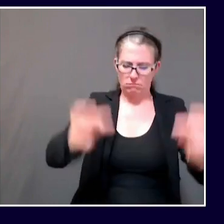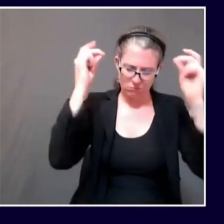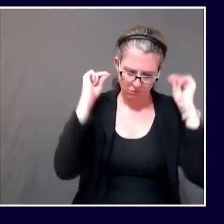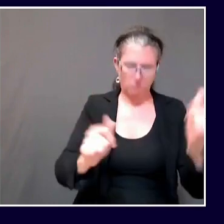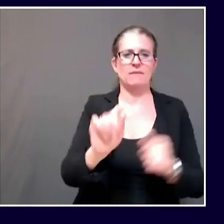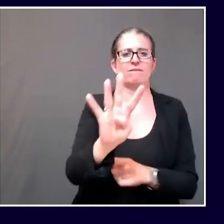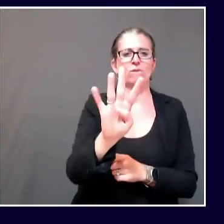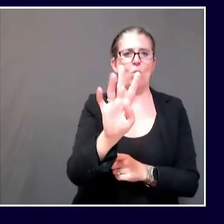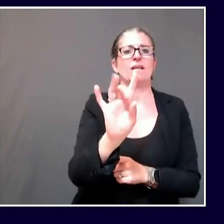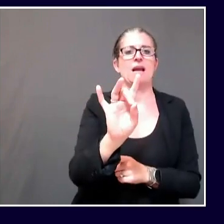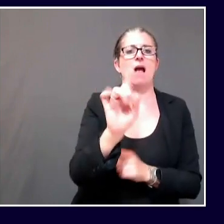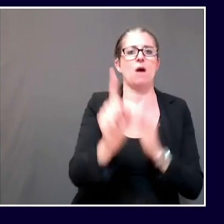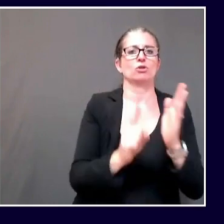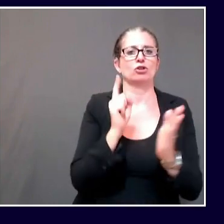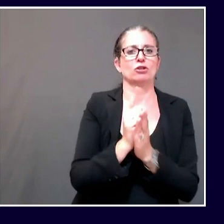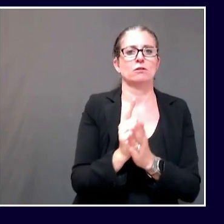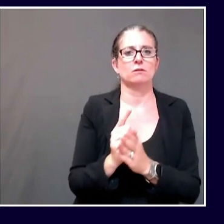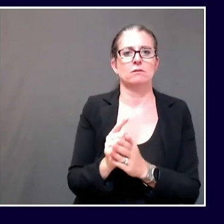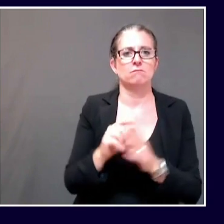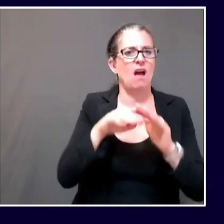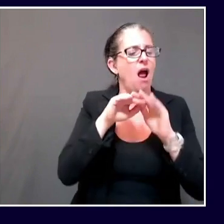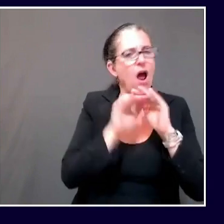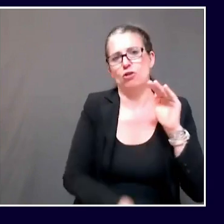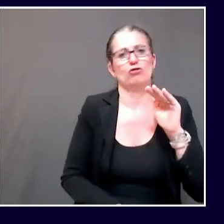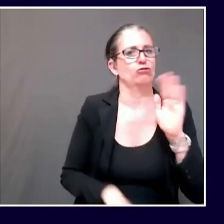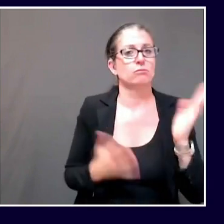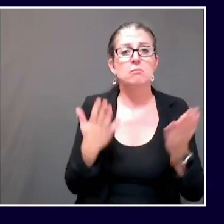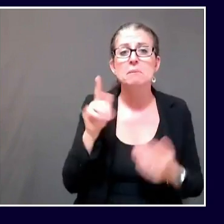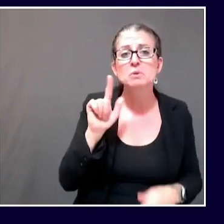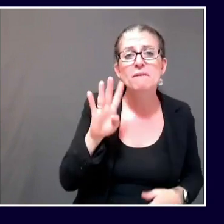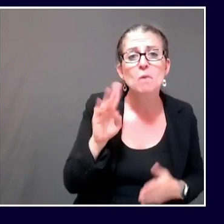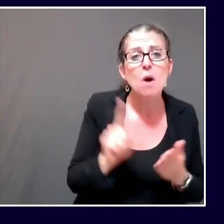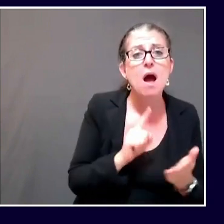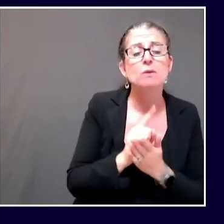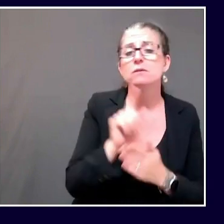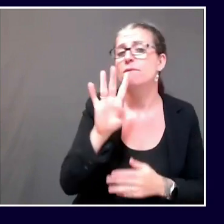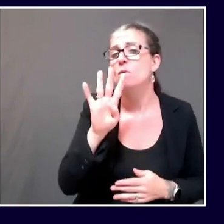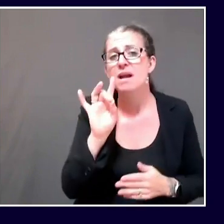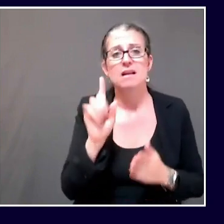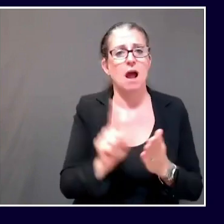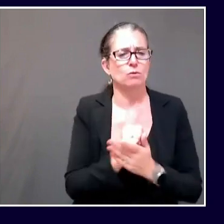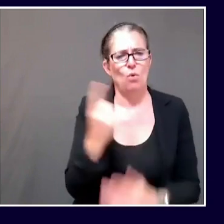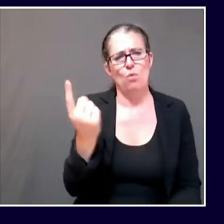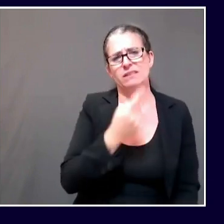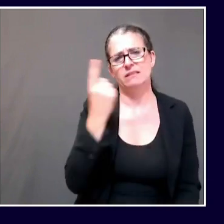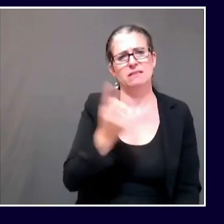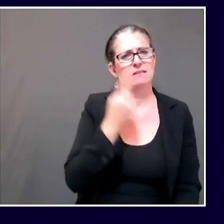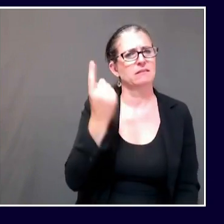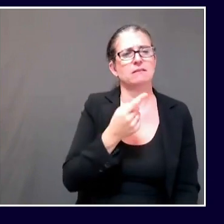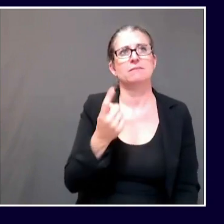ago where that number fell from 100% within 48 hours to